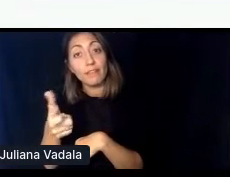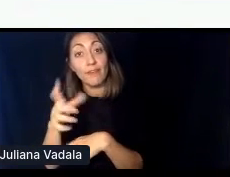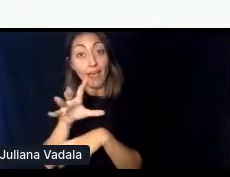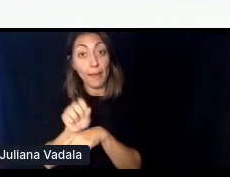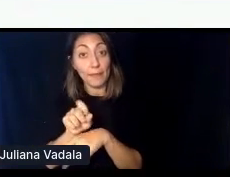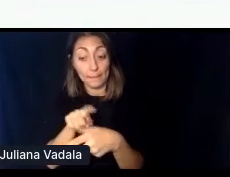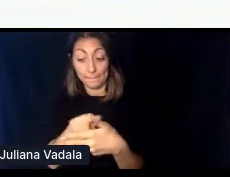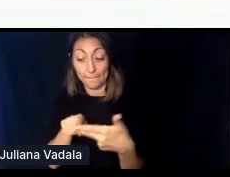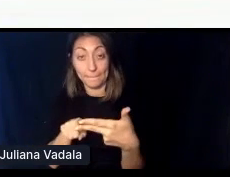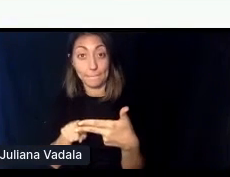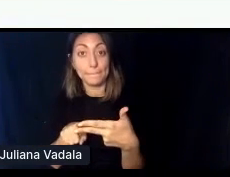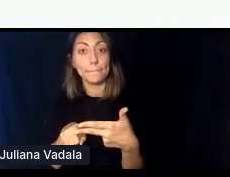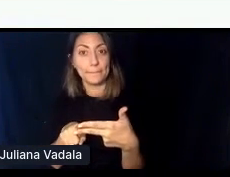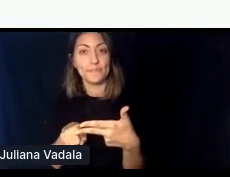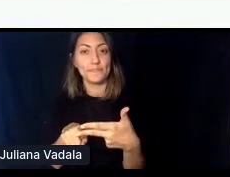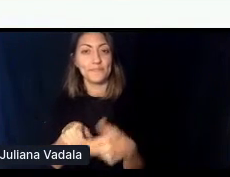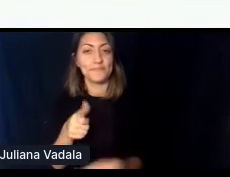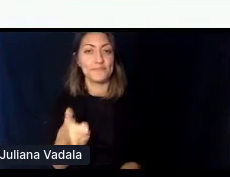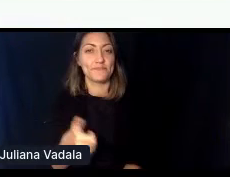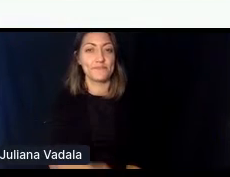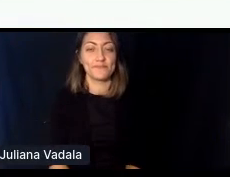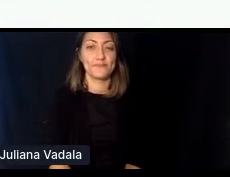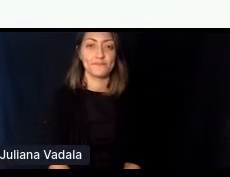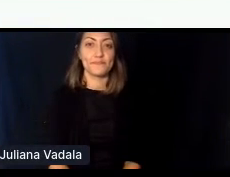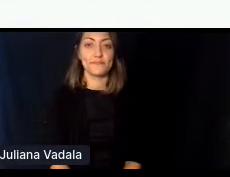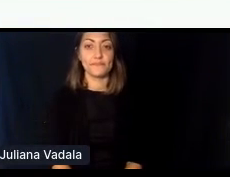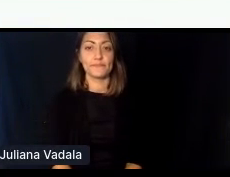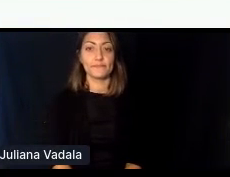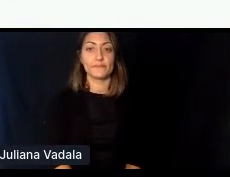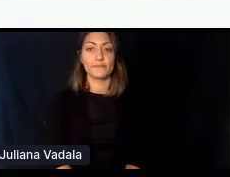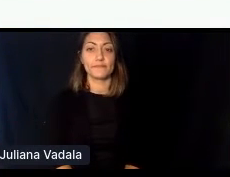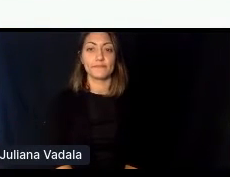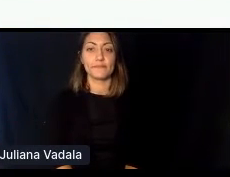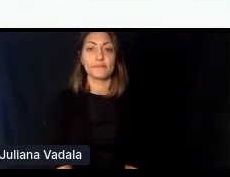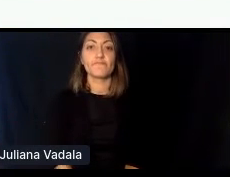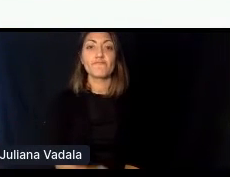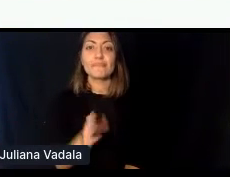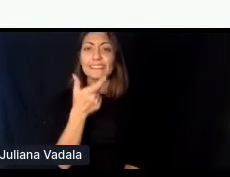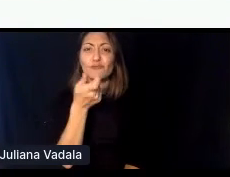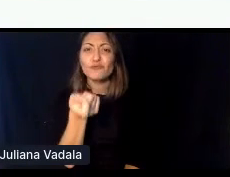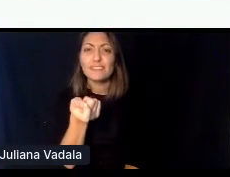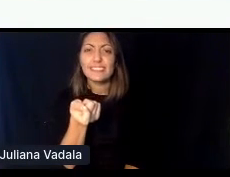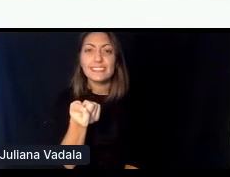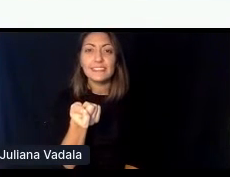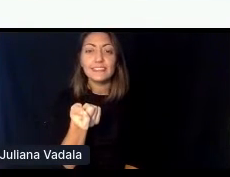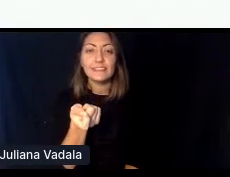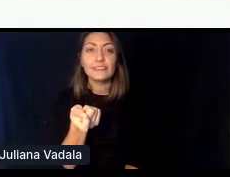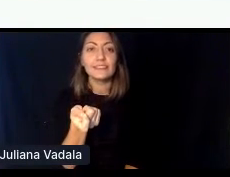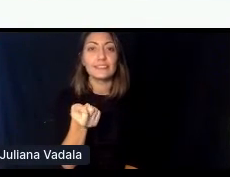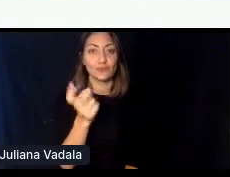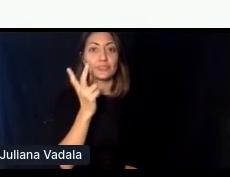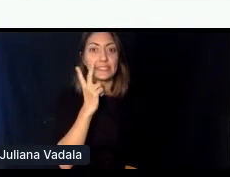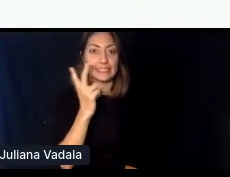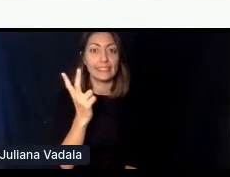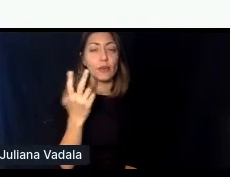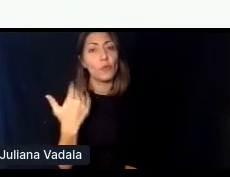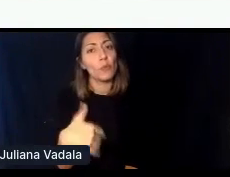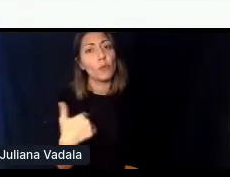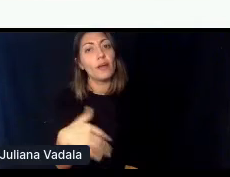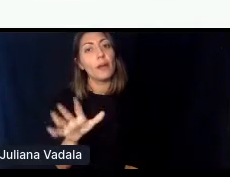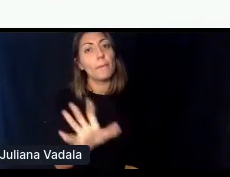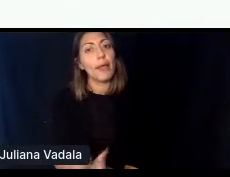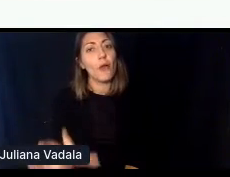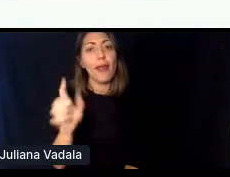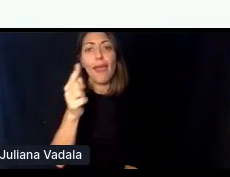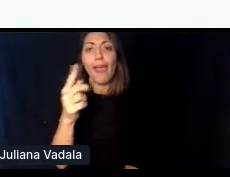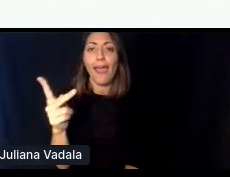So it's interesting to see that about half of you have made self-care a habit. That's awesome. And the other